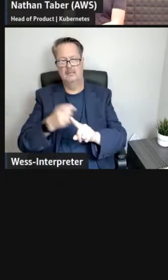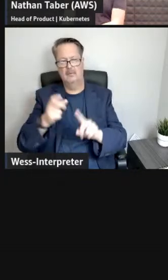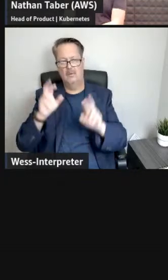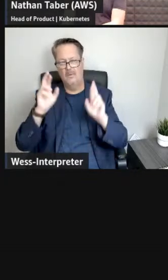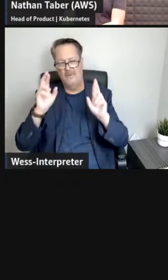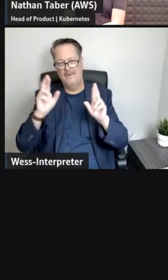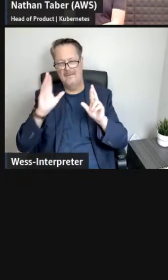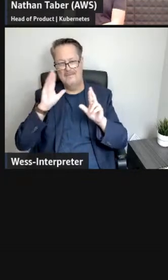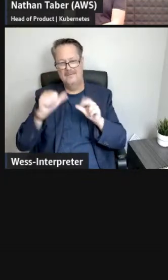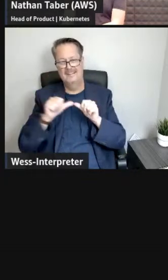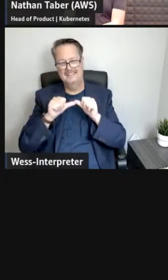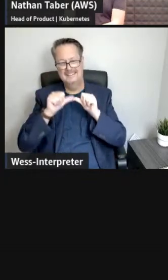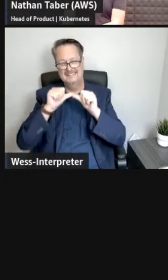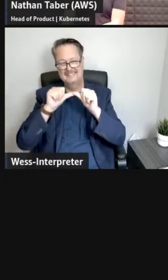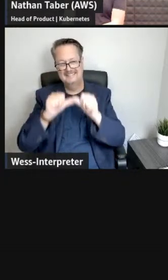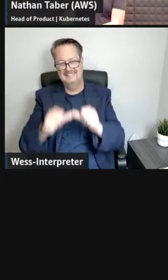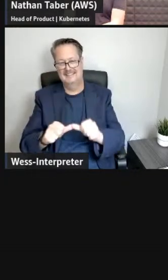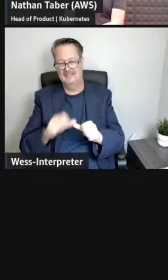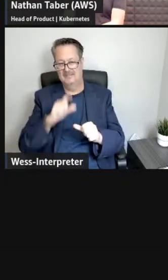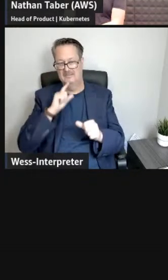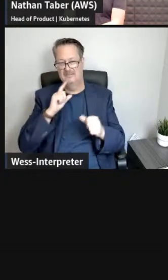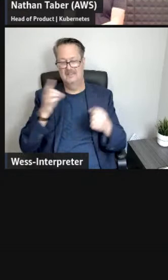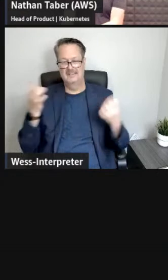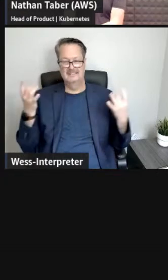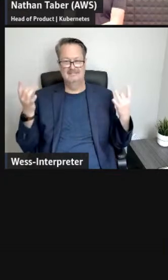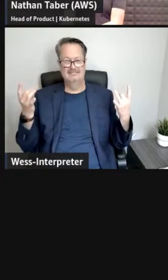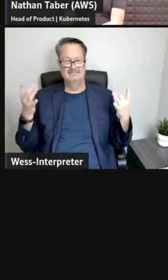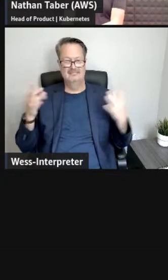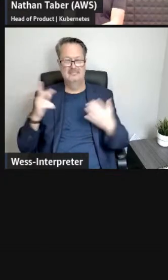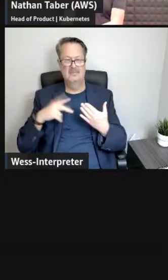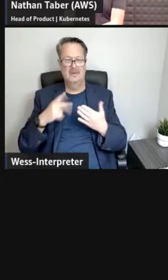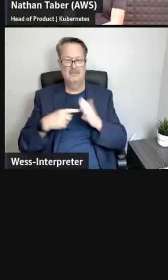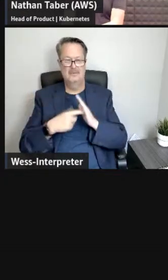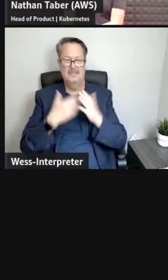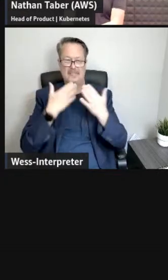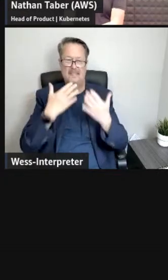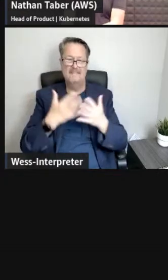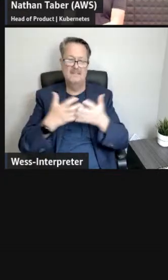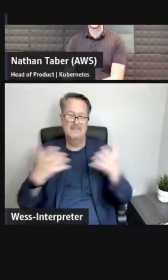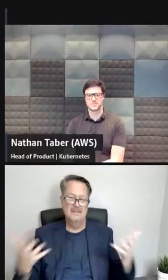day. We have a really awesome program to show you. Thank you very much.